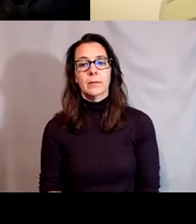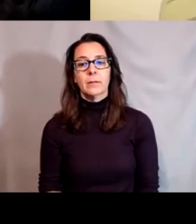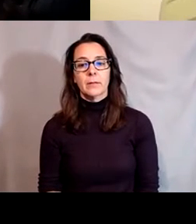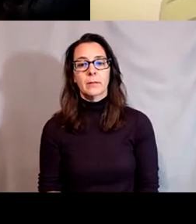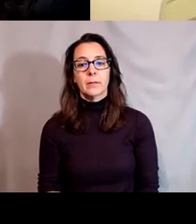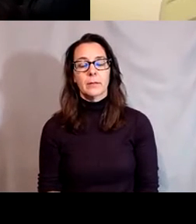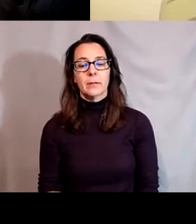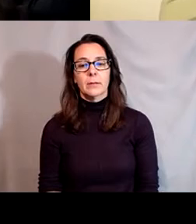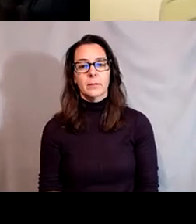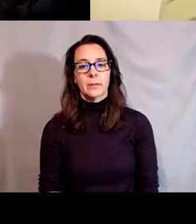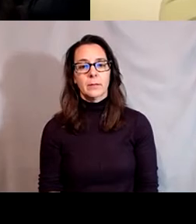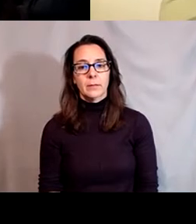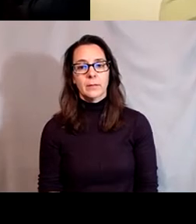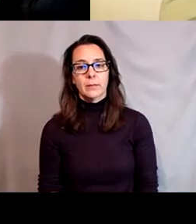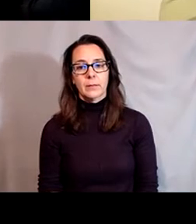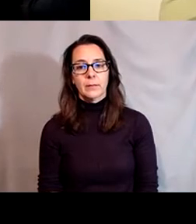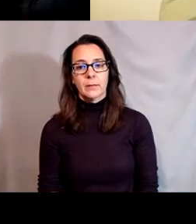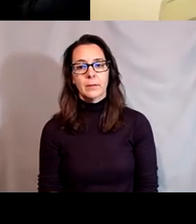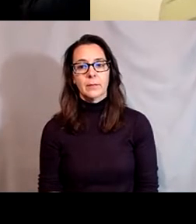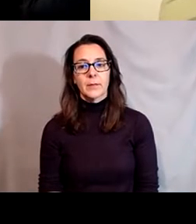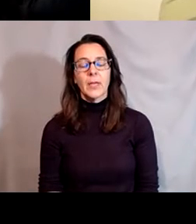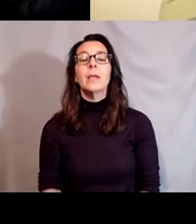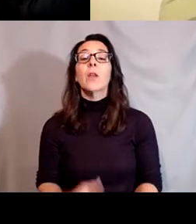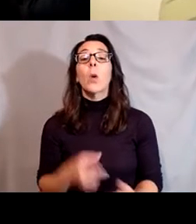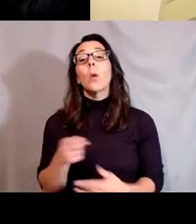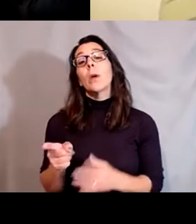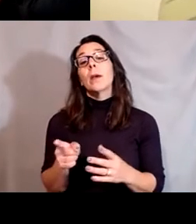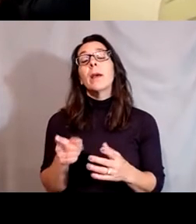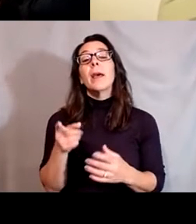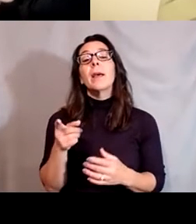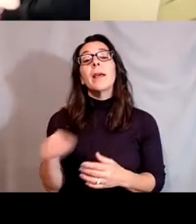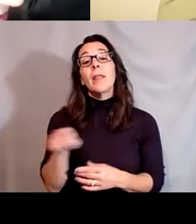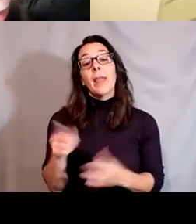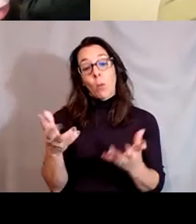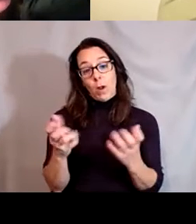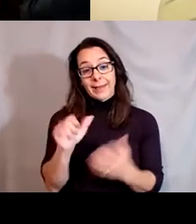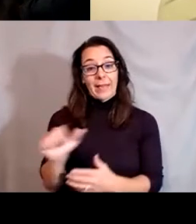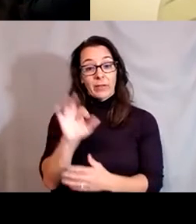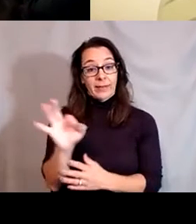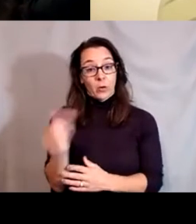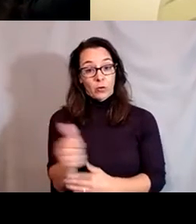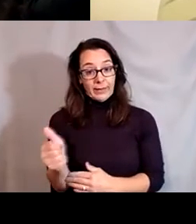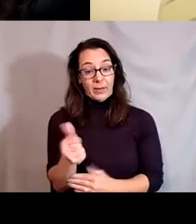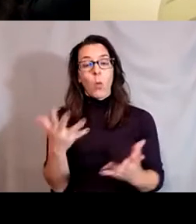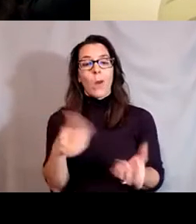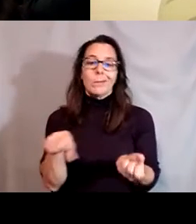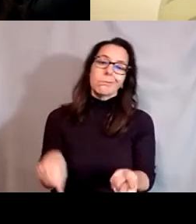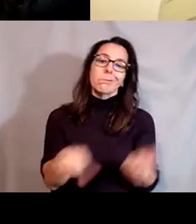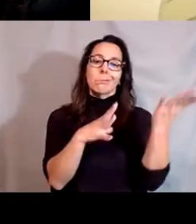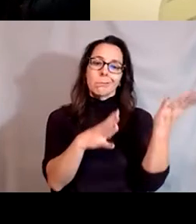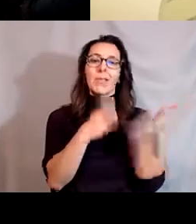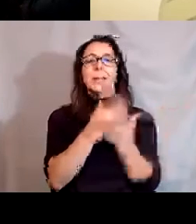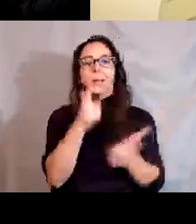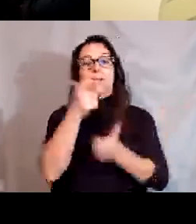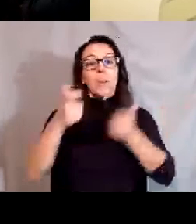transit lines. They wanted to do away with some of the major transit